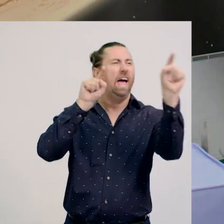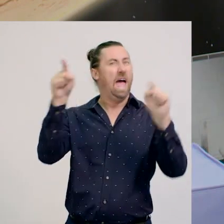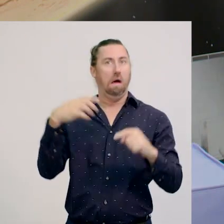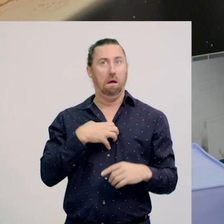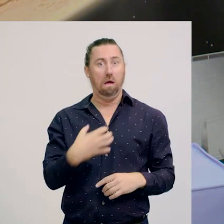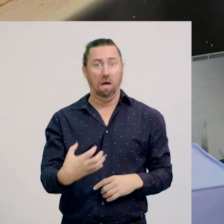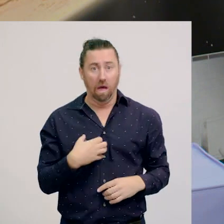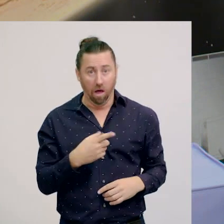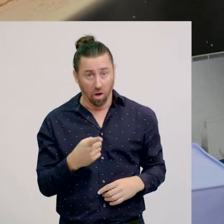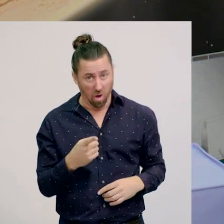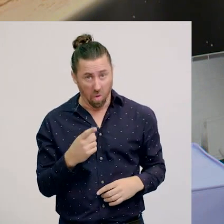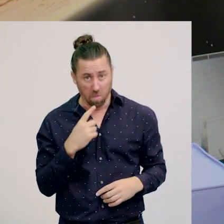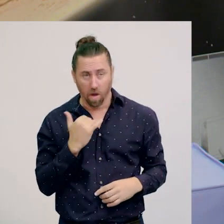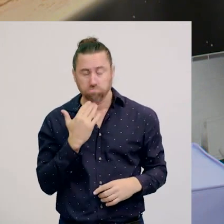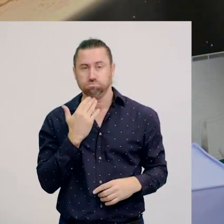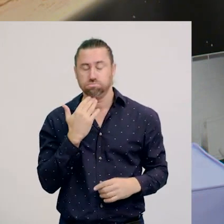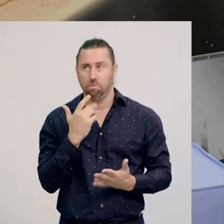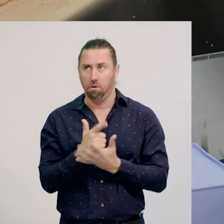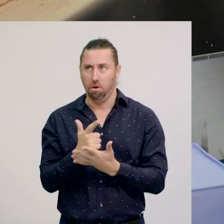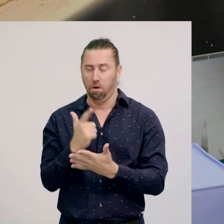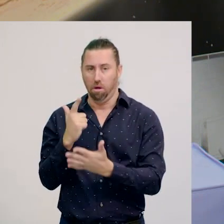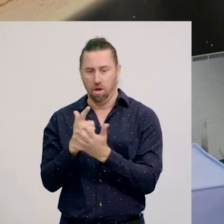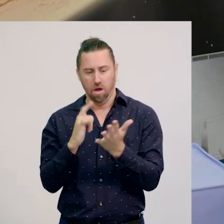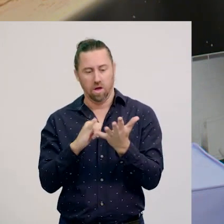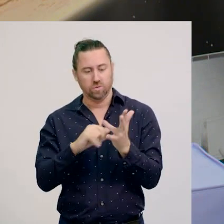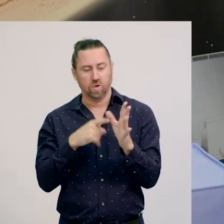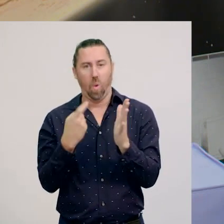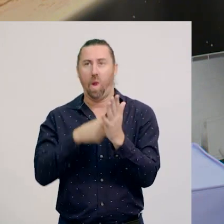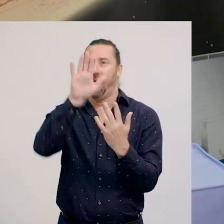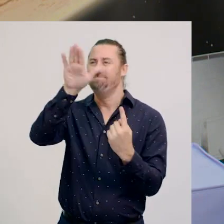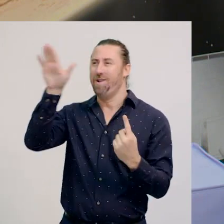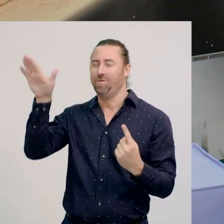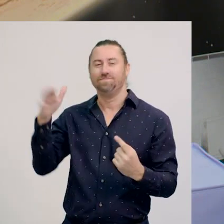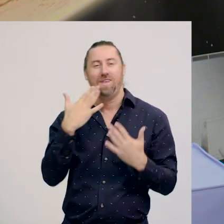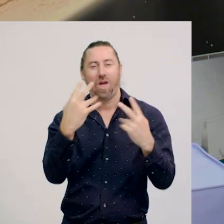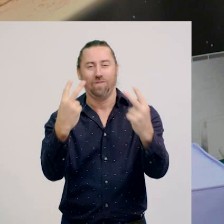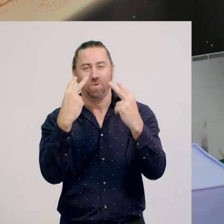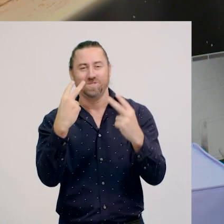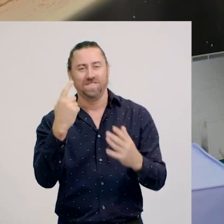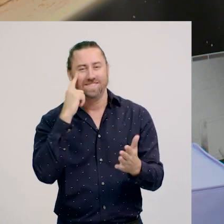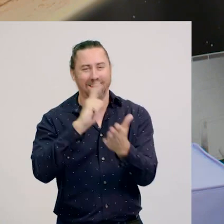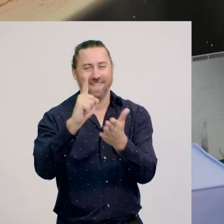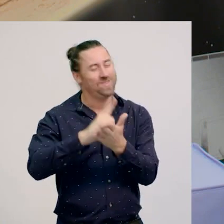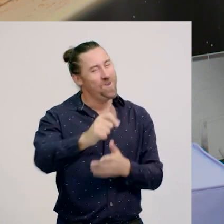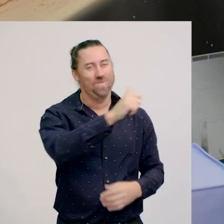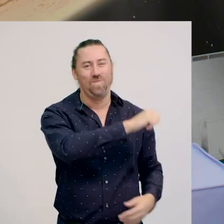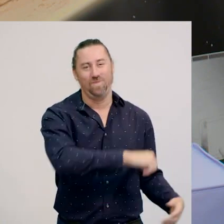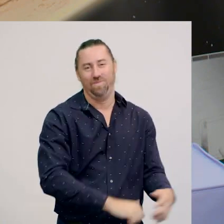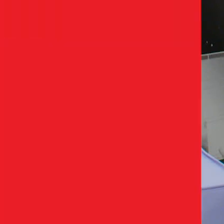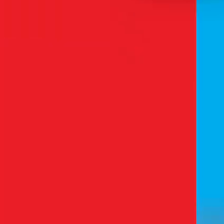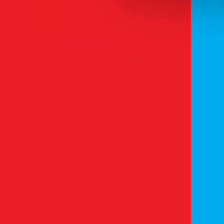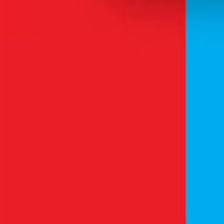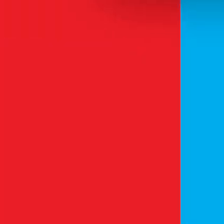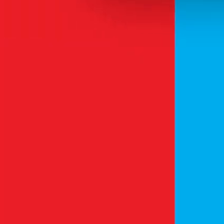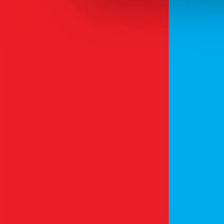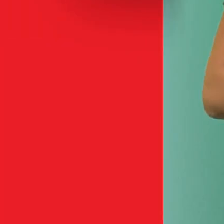You might actually be surprised at the number of solar panels you see. Thanks for watching and see you next